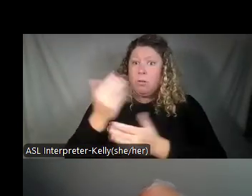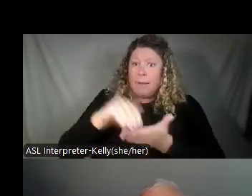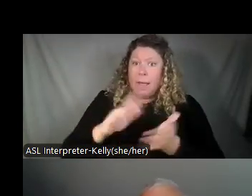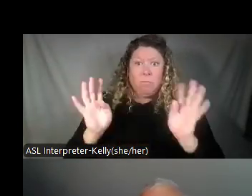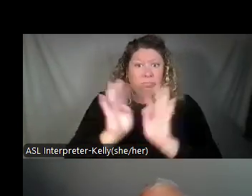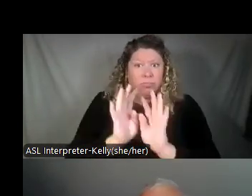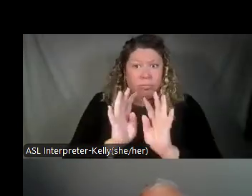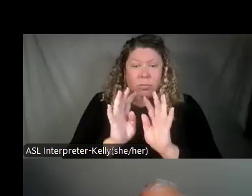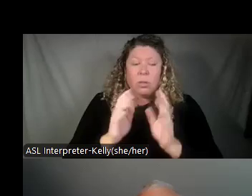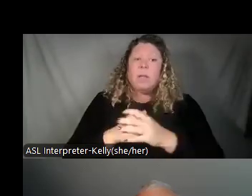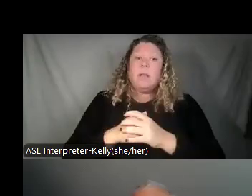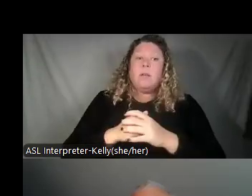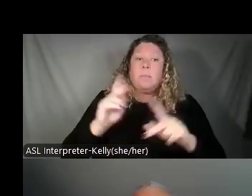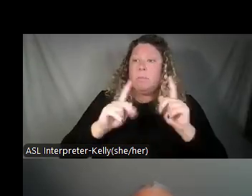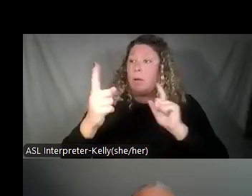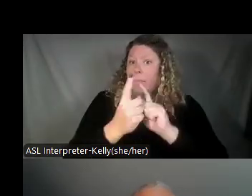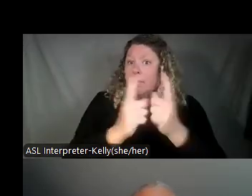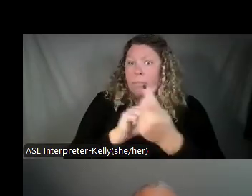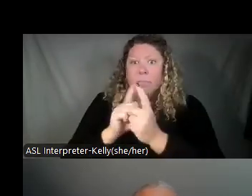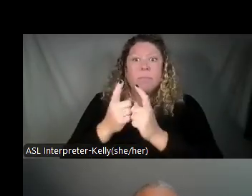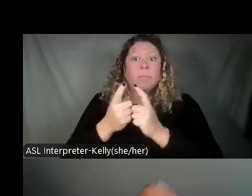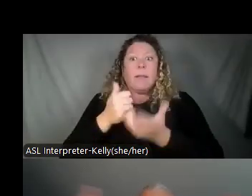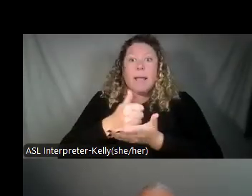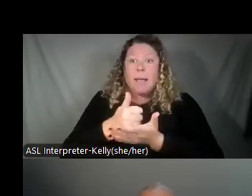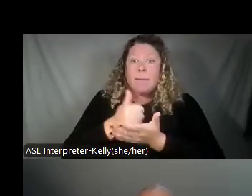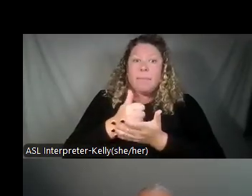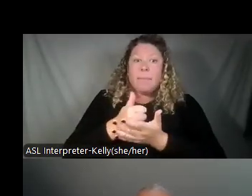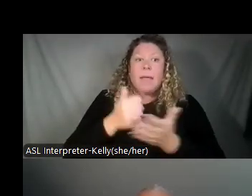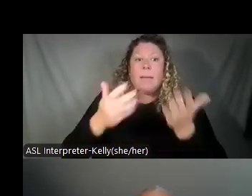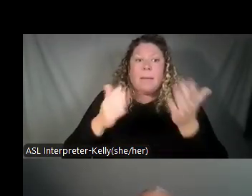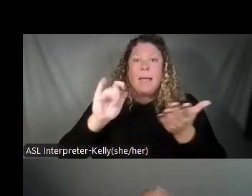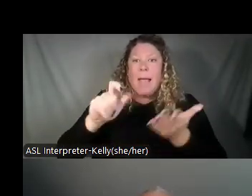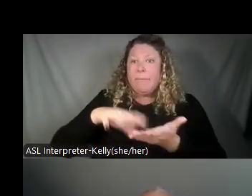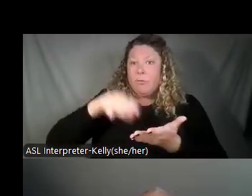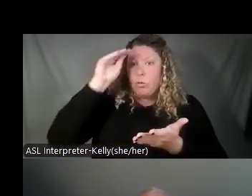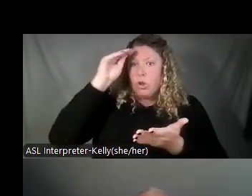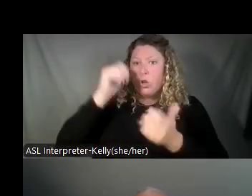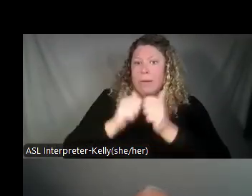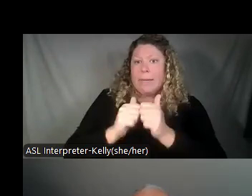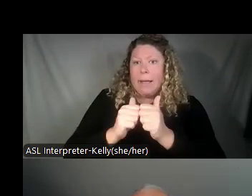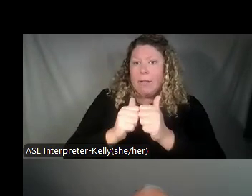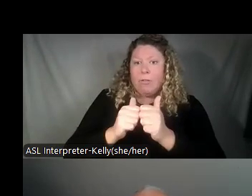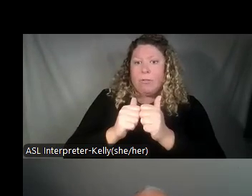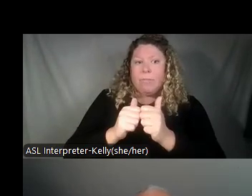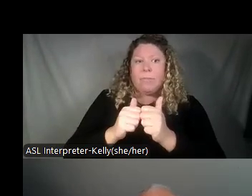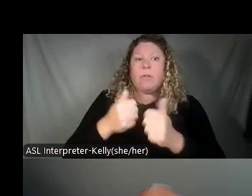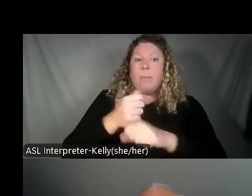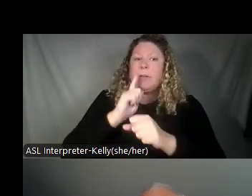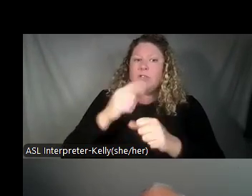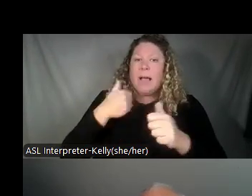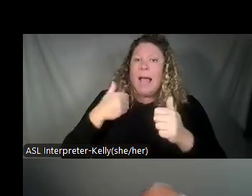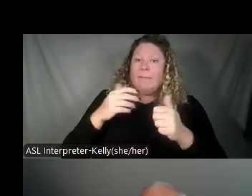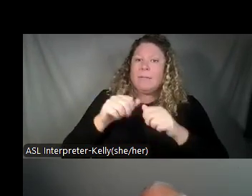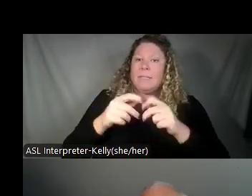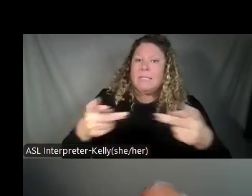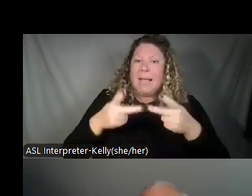any help that they need, and also do some learning with each other. So having that space and allowing